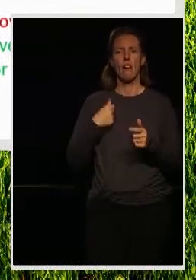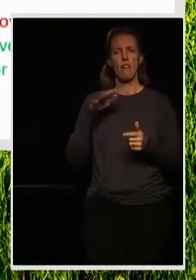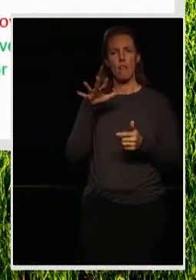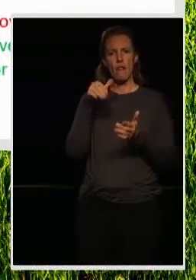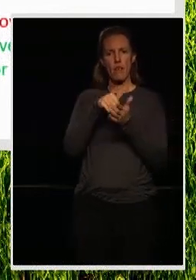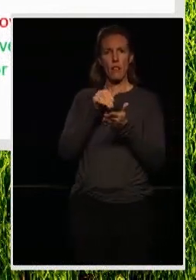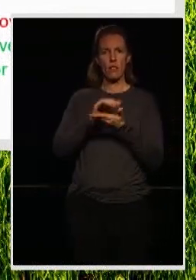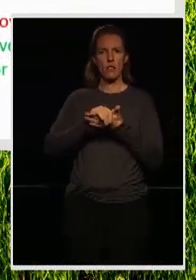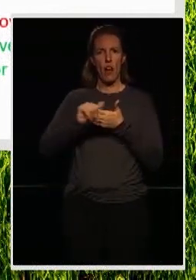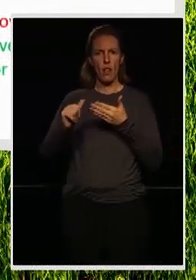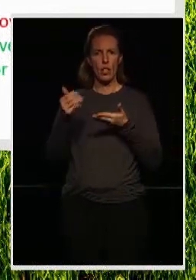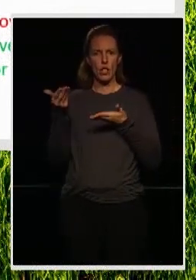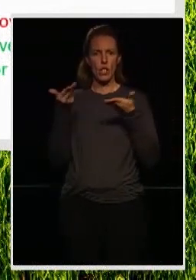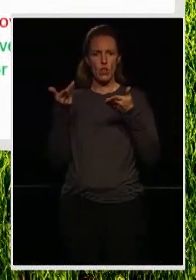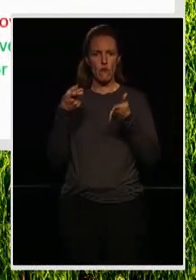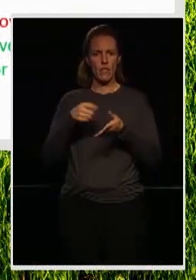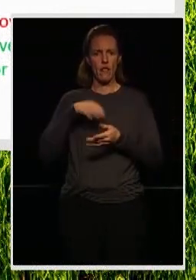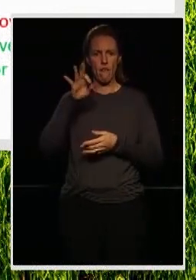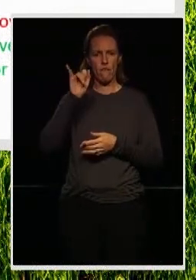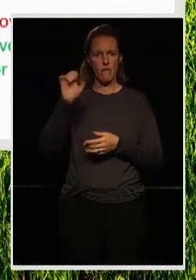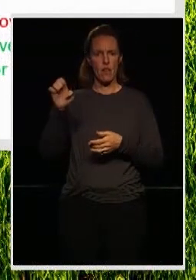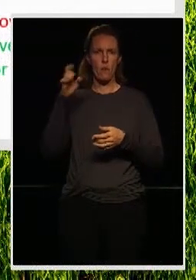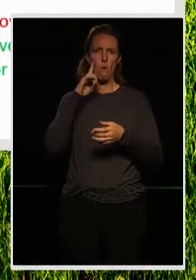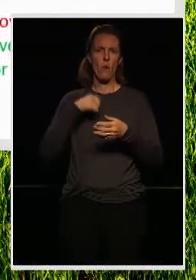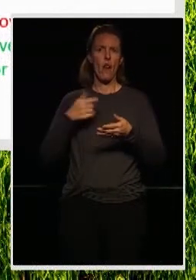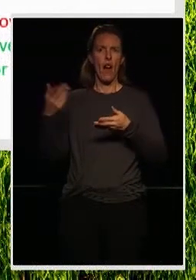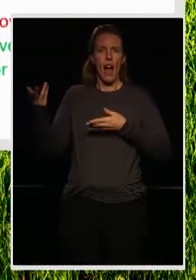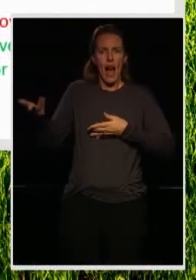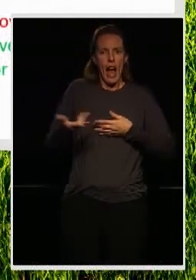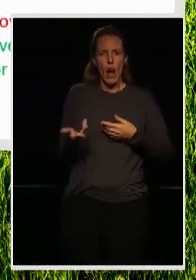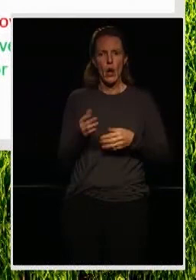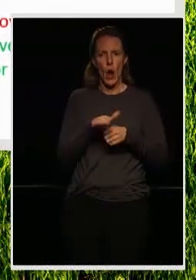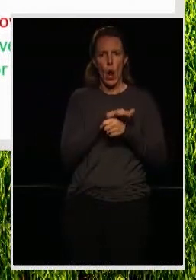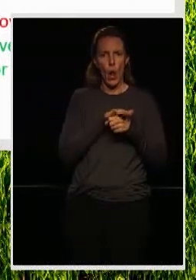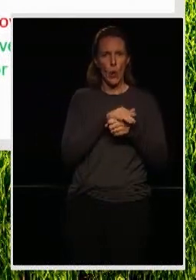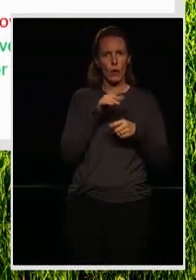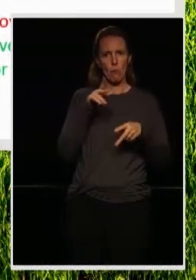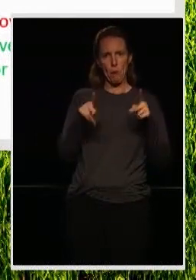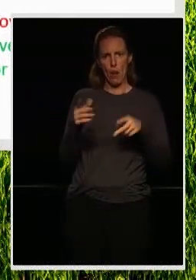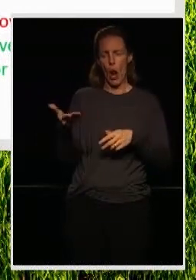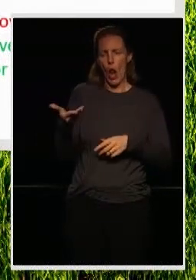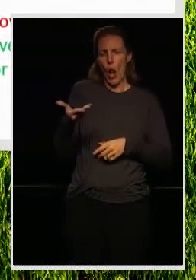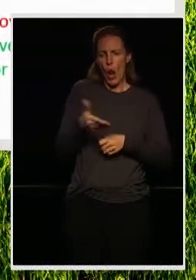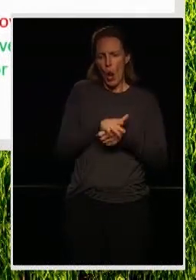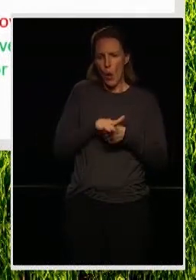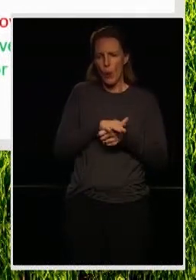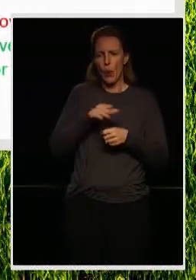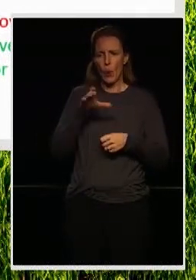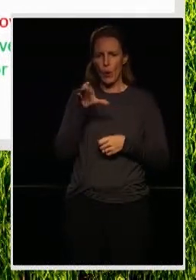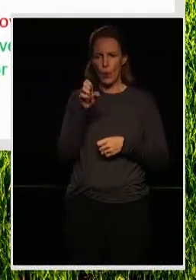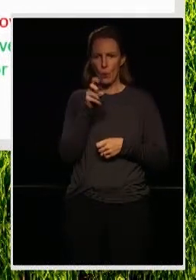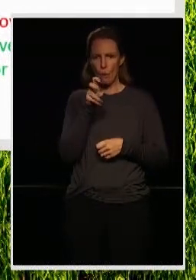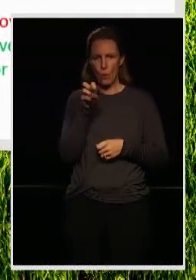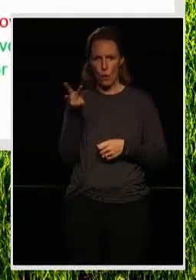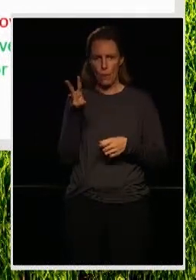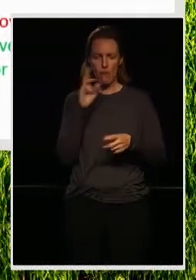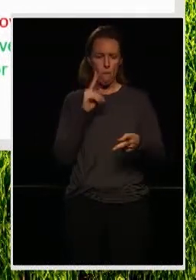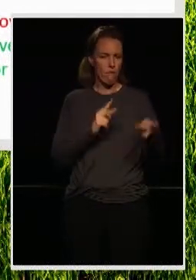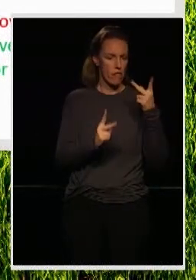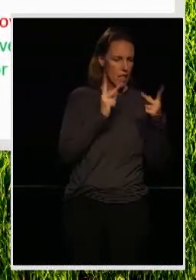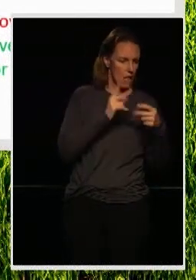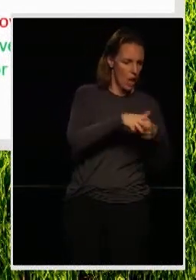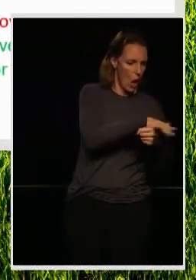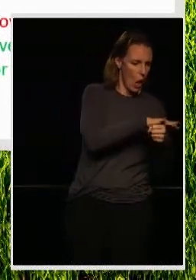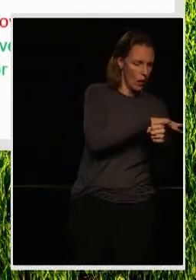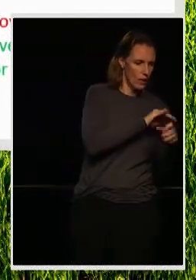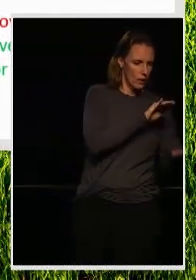$5,000 service fee, we will hire local people and the local crew, the technicians, will visit the local sites,